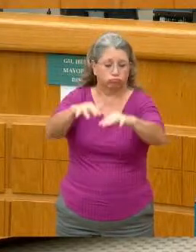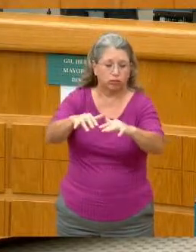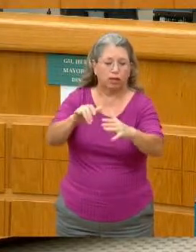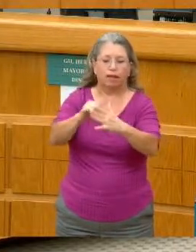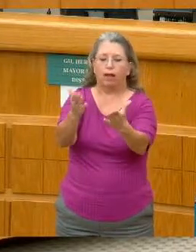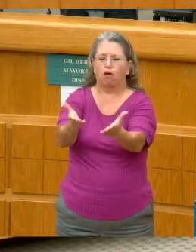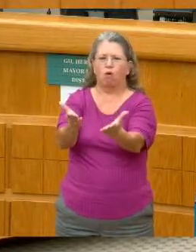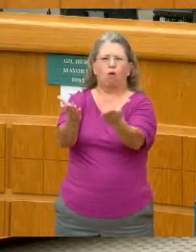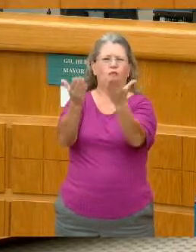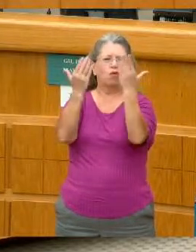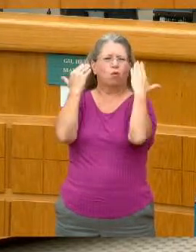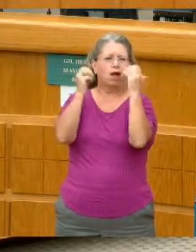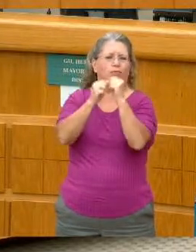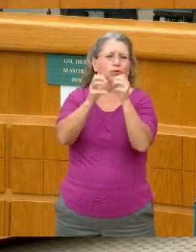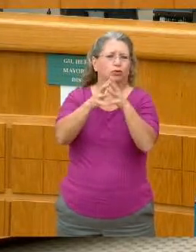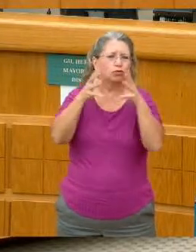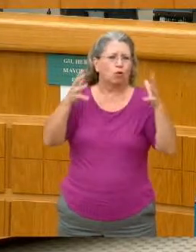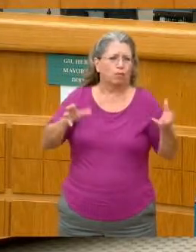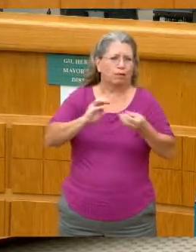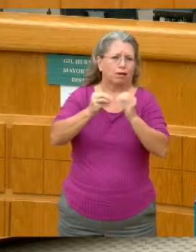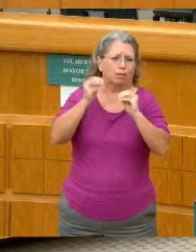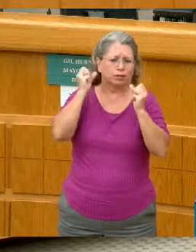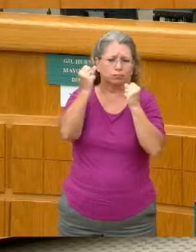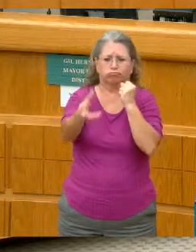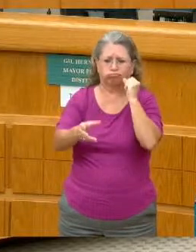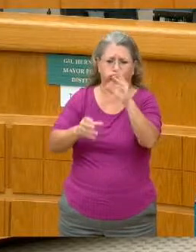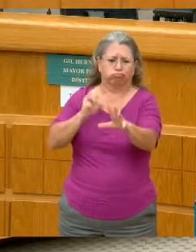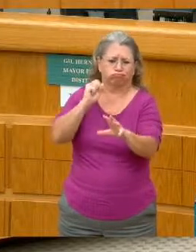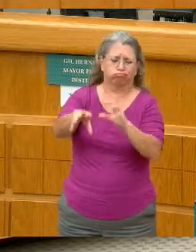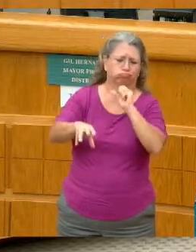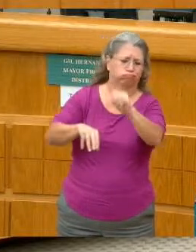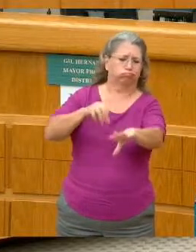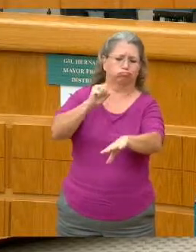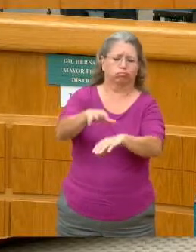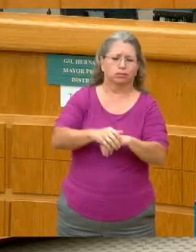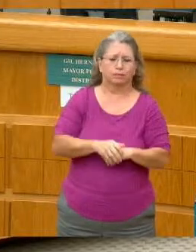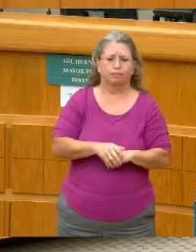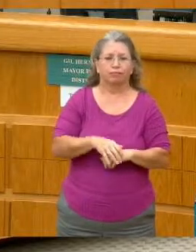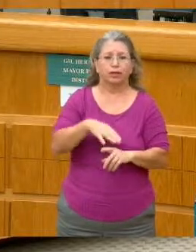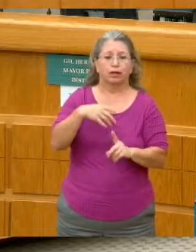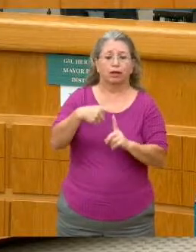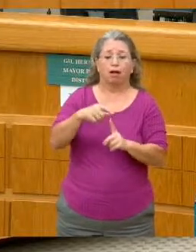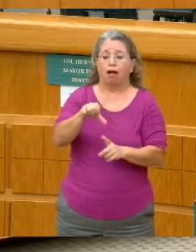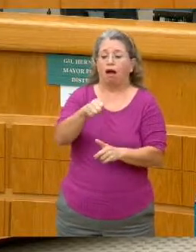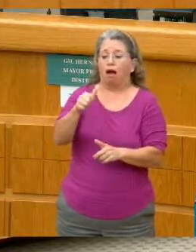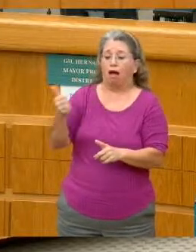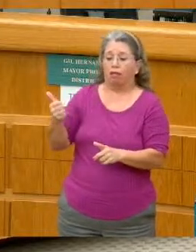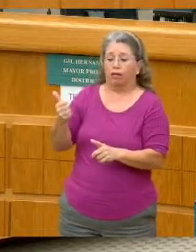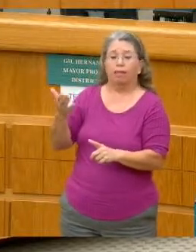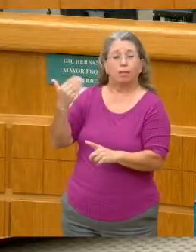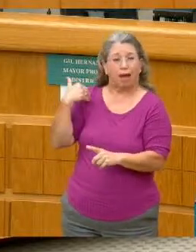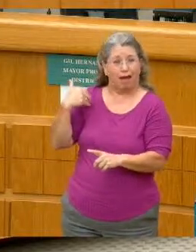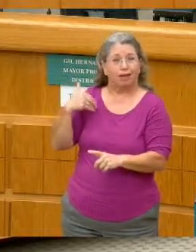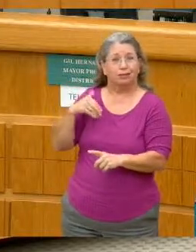data. As more and more vendors and laboratories that were not conducting these types of tests came on